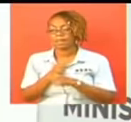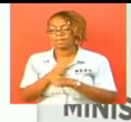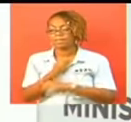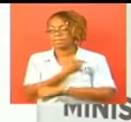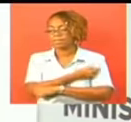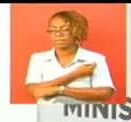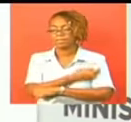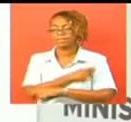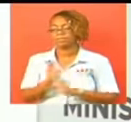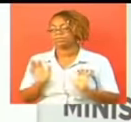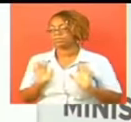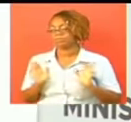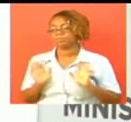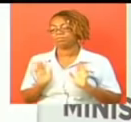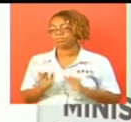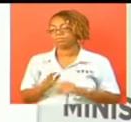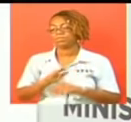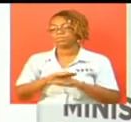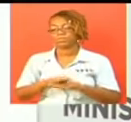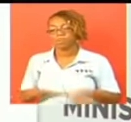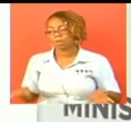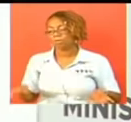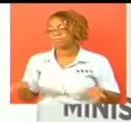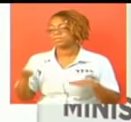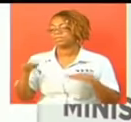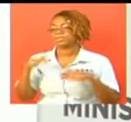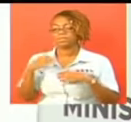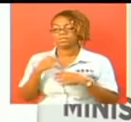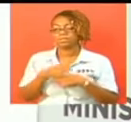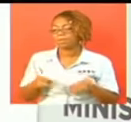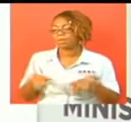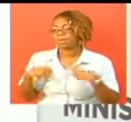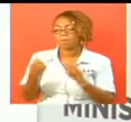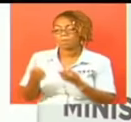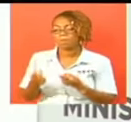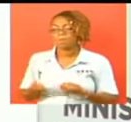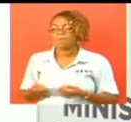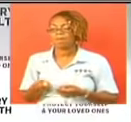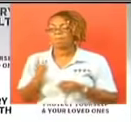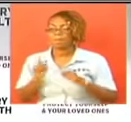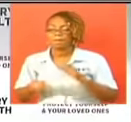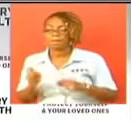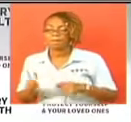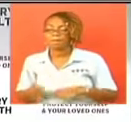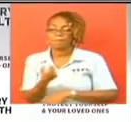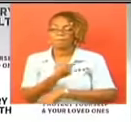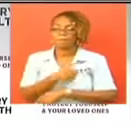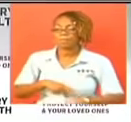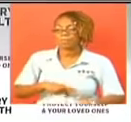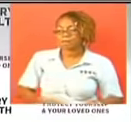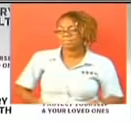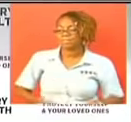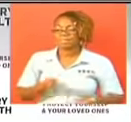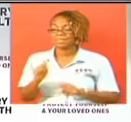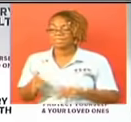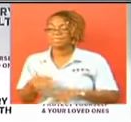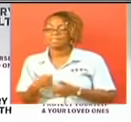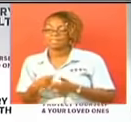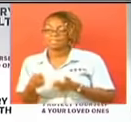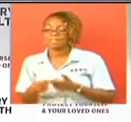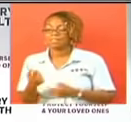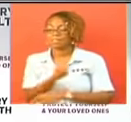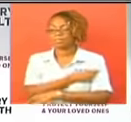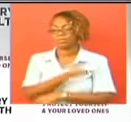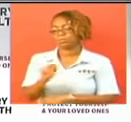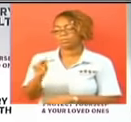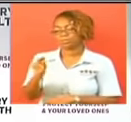don't have to do a pregnancy test before taking the vaccine. Okay, thanks for that clarification. And again, this is not